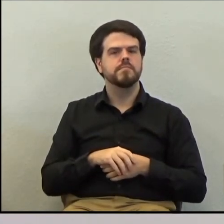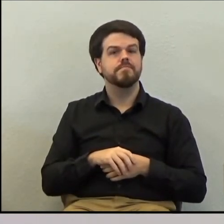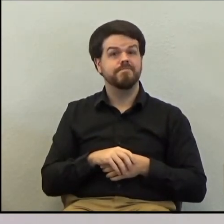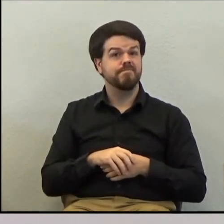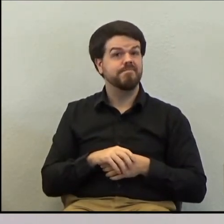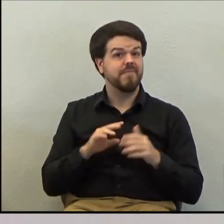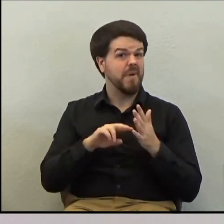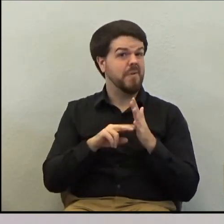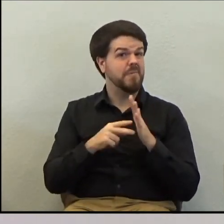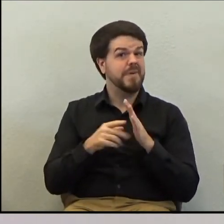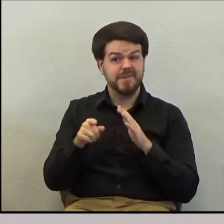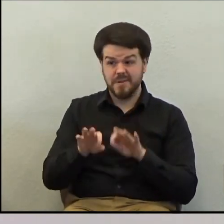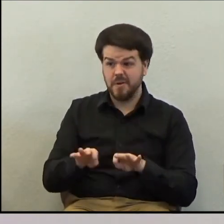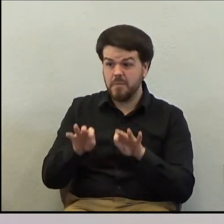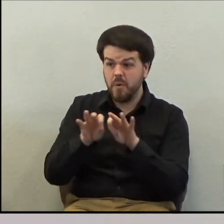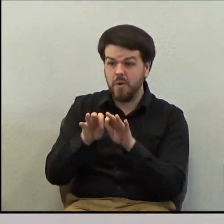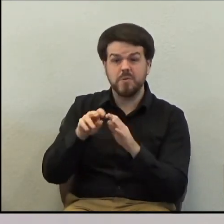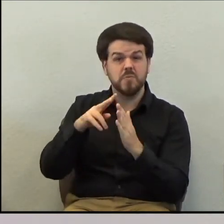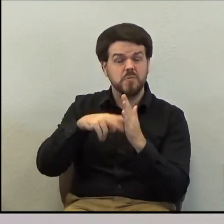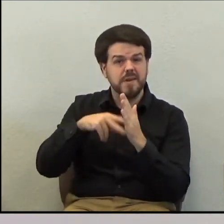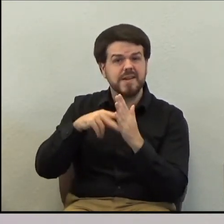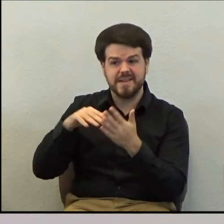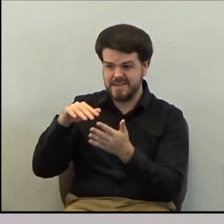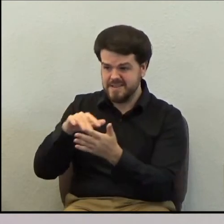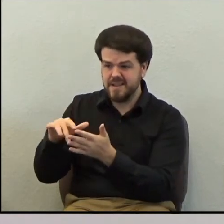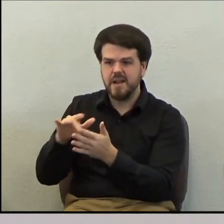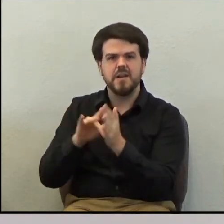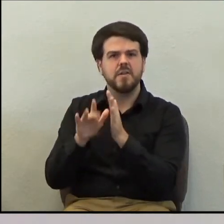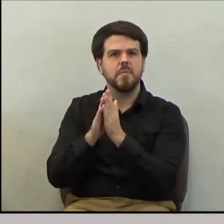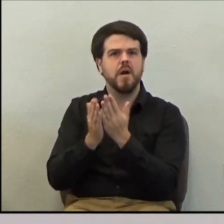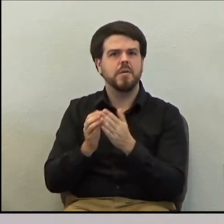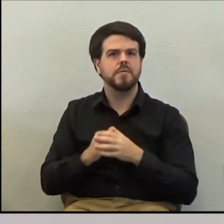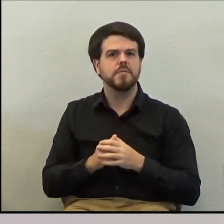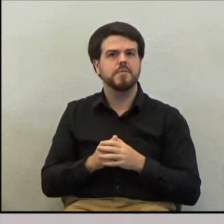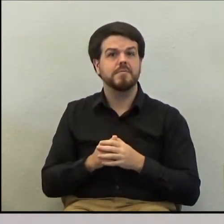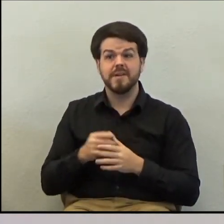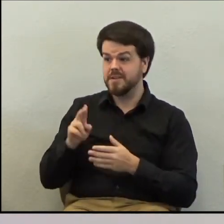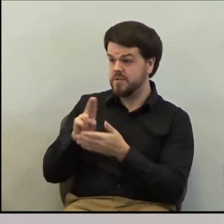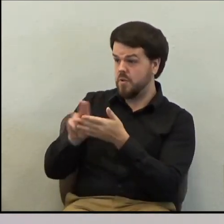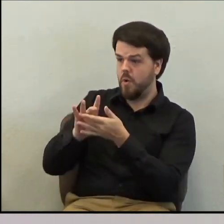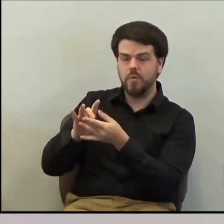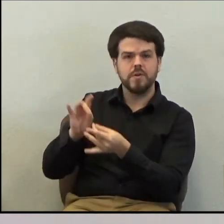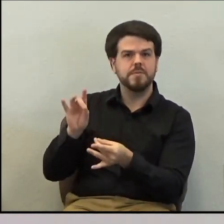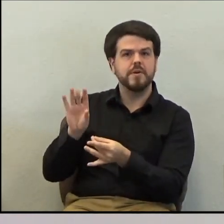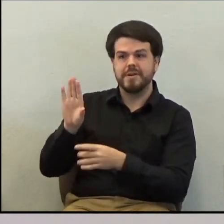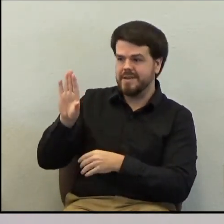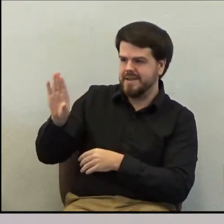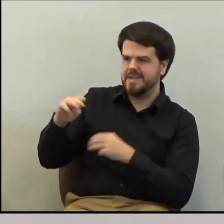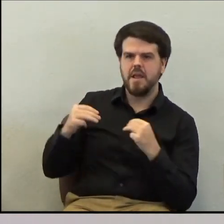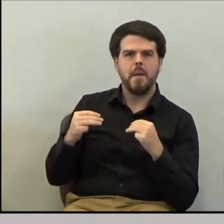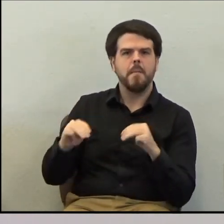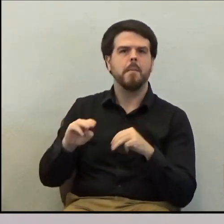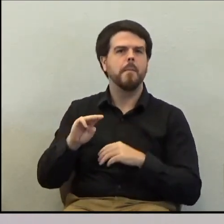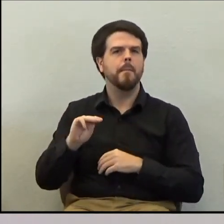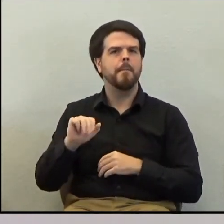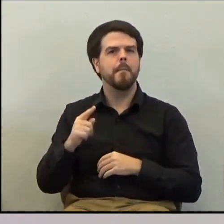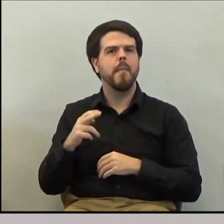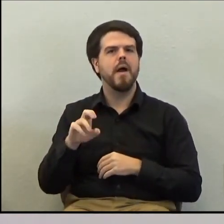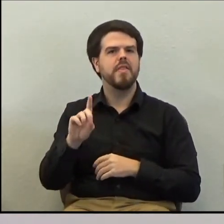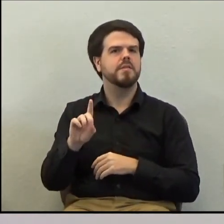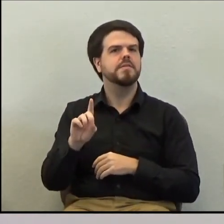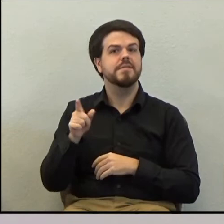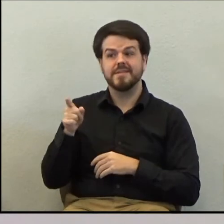and the studying of God's word, the Bible, so important, because it's the Holy Spirit's method. It's the only way that he works, that he uses to work in